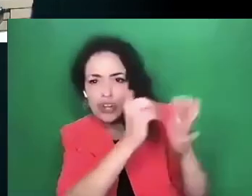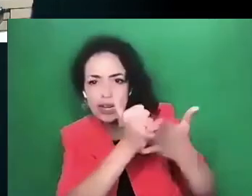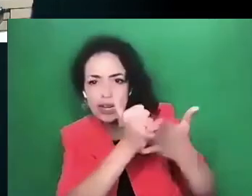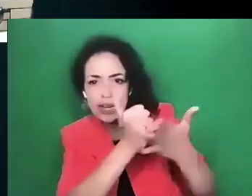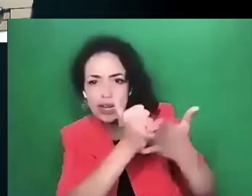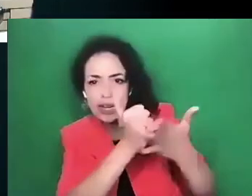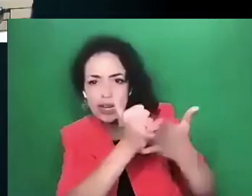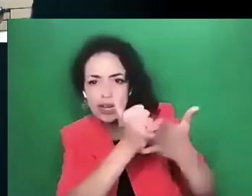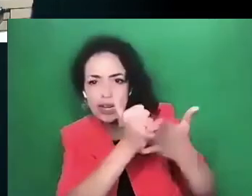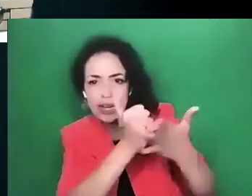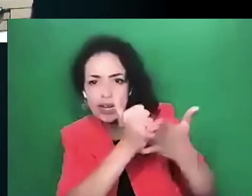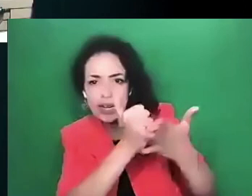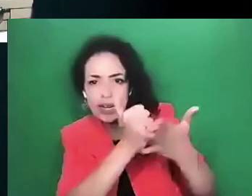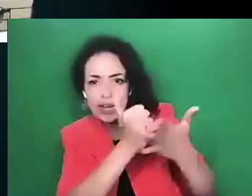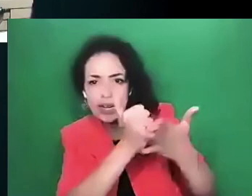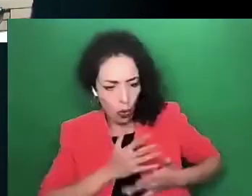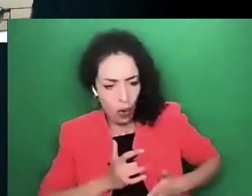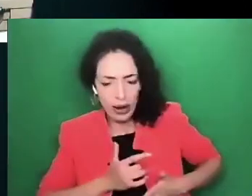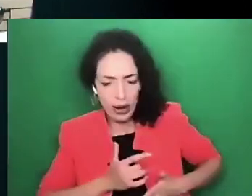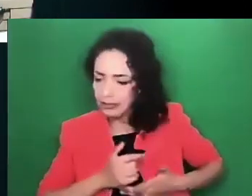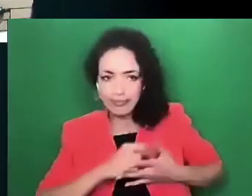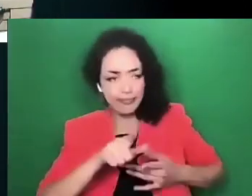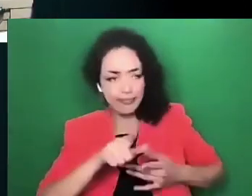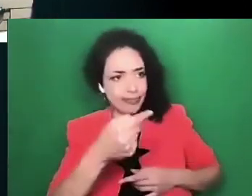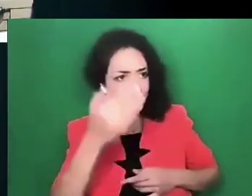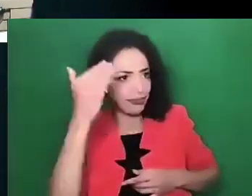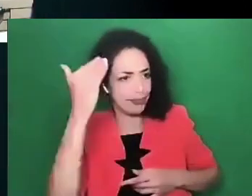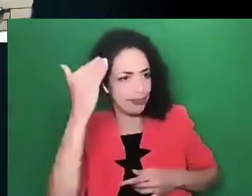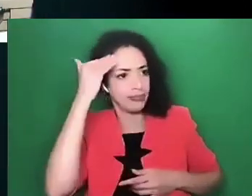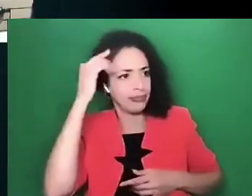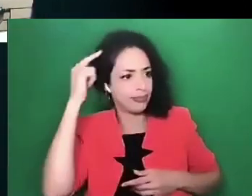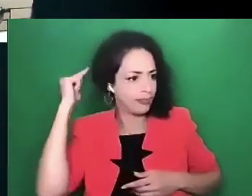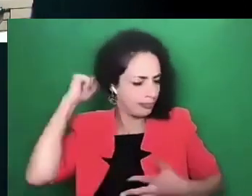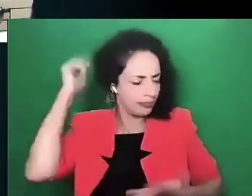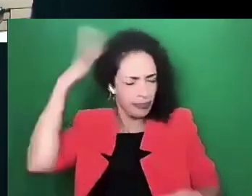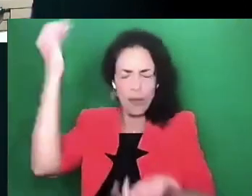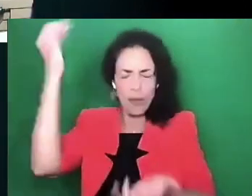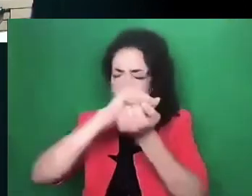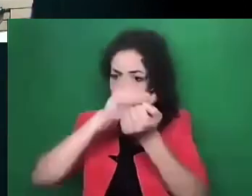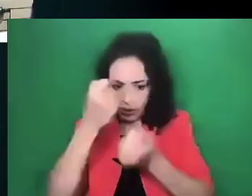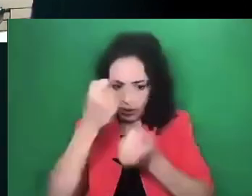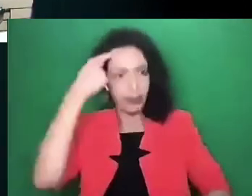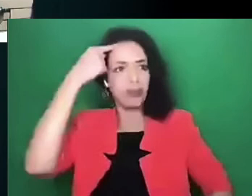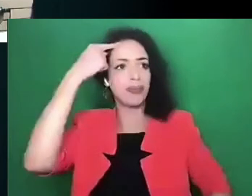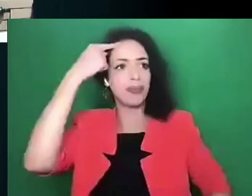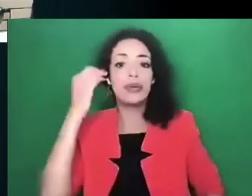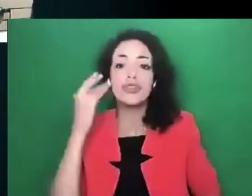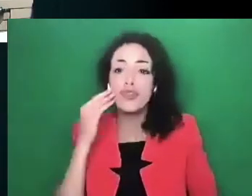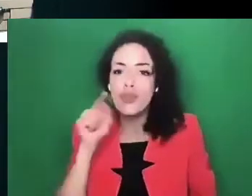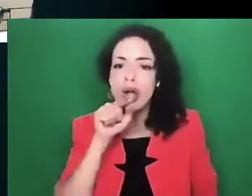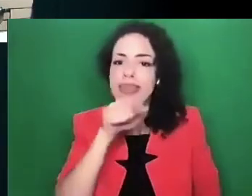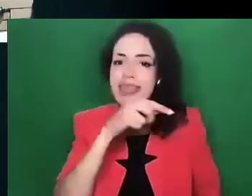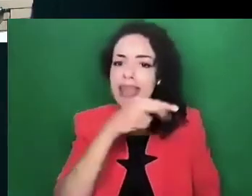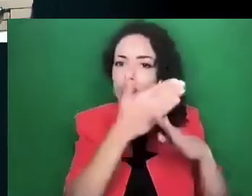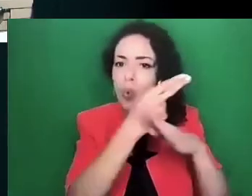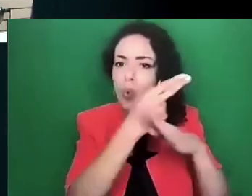of memory in that person's mind. Because when you take that specific work to a different geography that does not carry